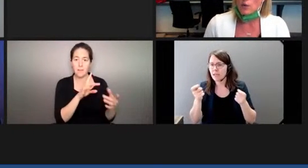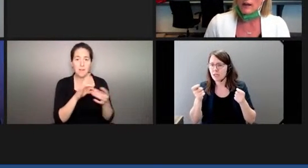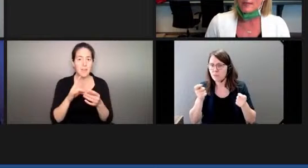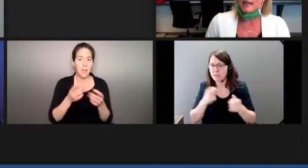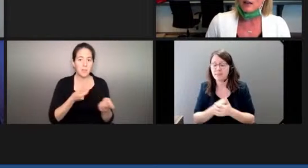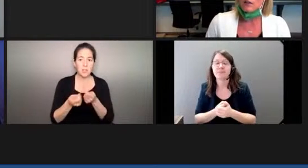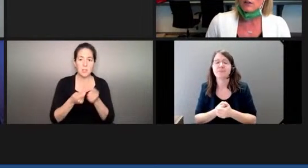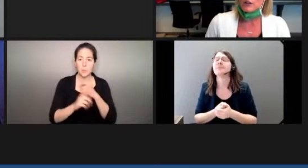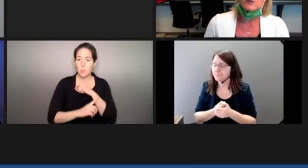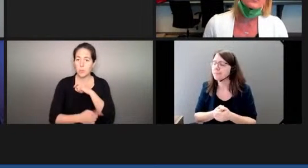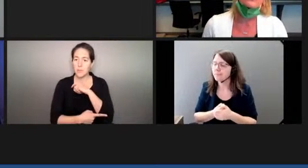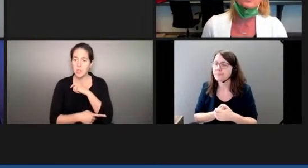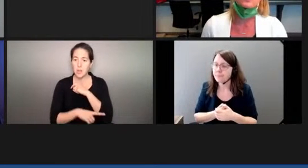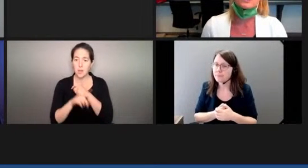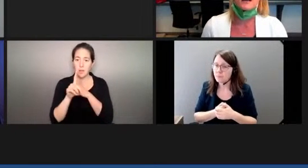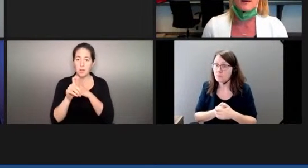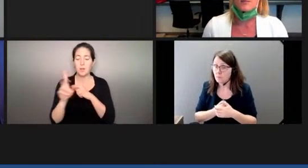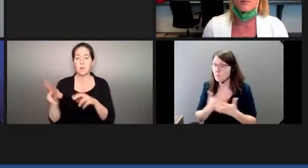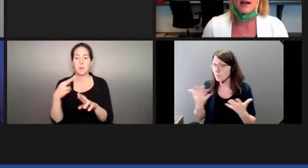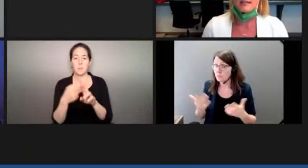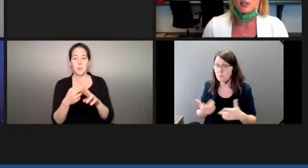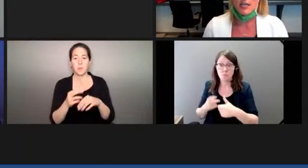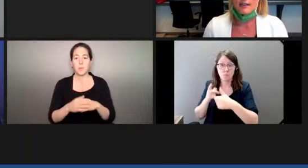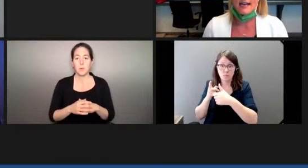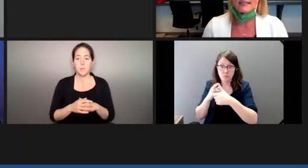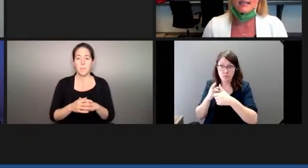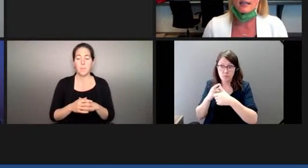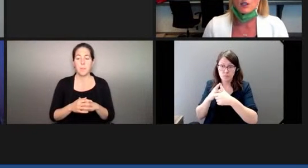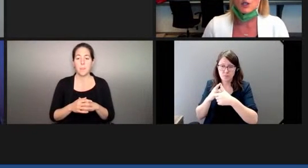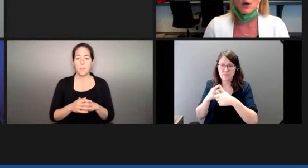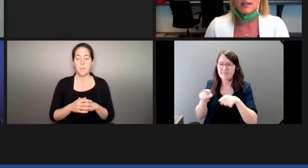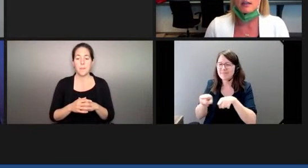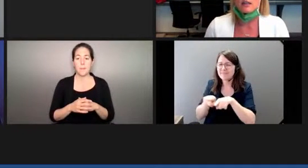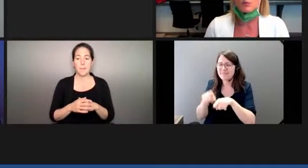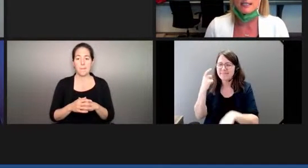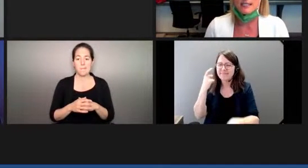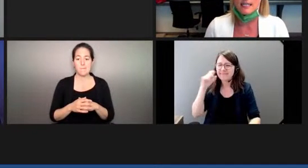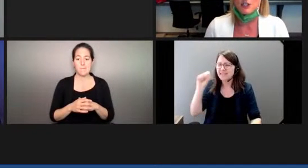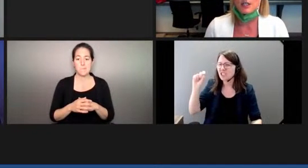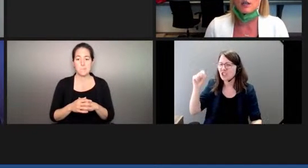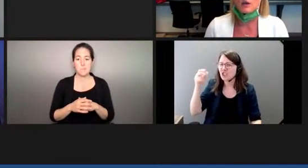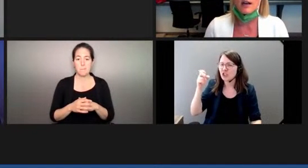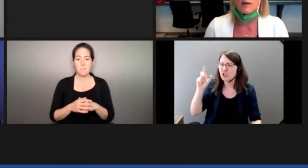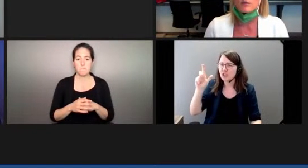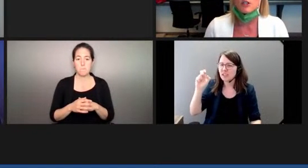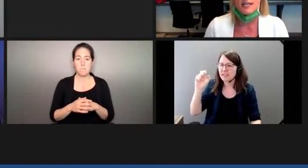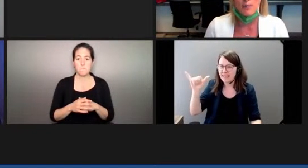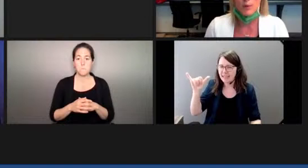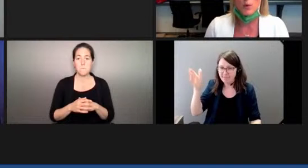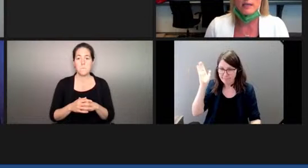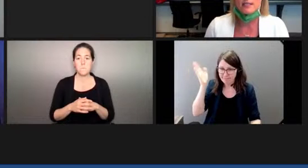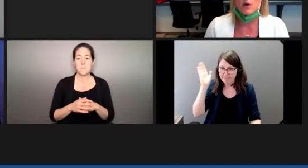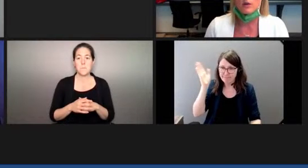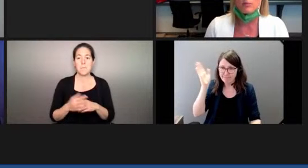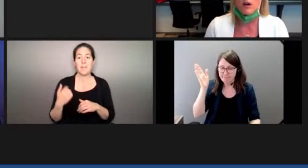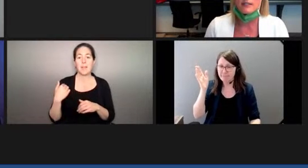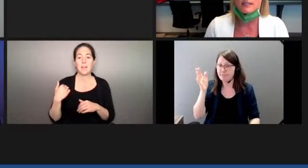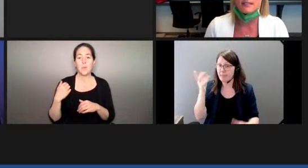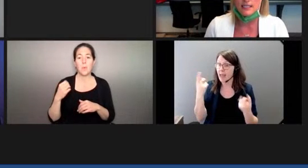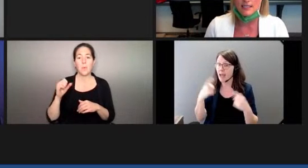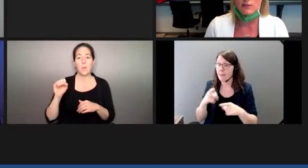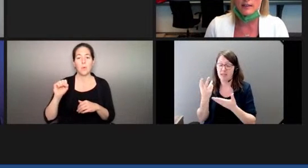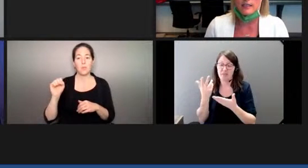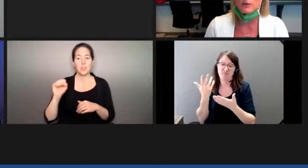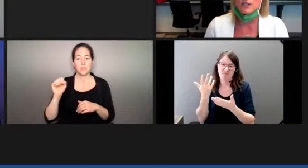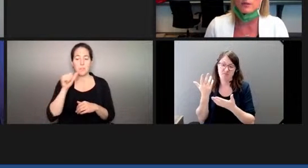So I think first and foremost, as Shelley had touched on in the presentation, just a couple of weeks ago, the province